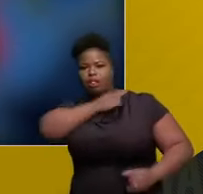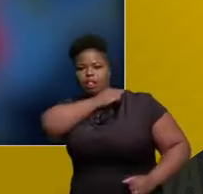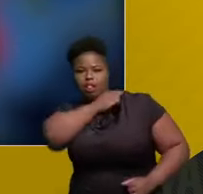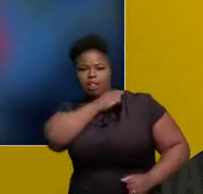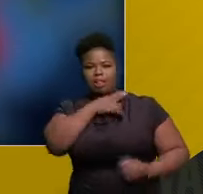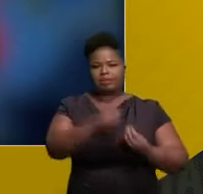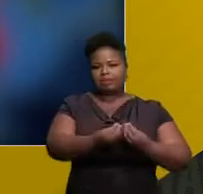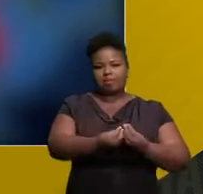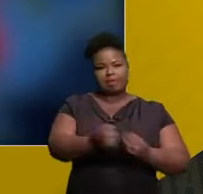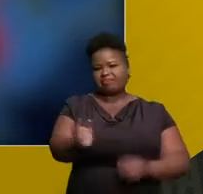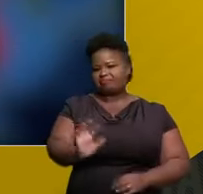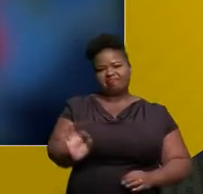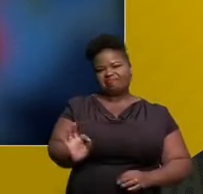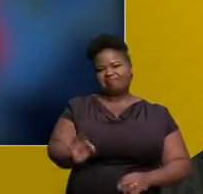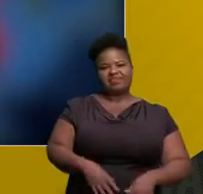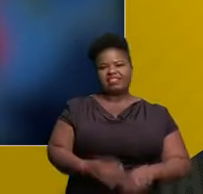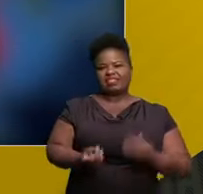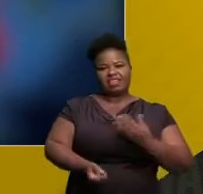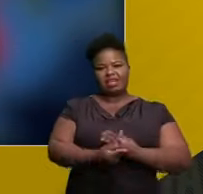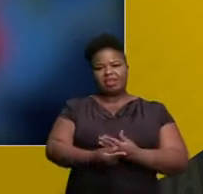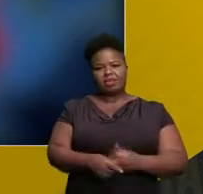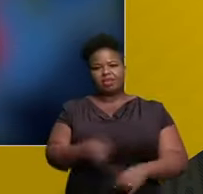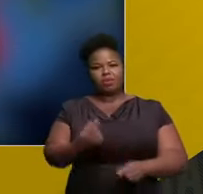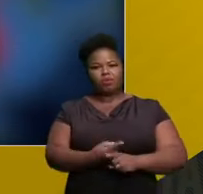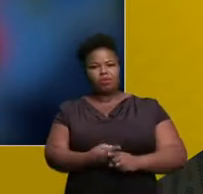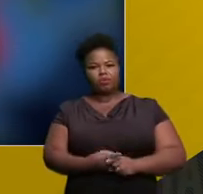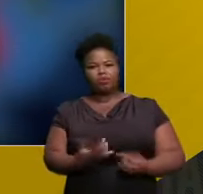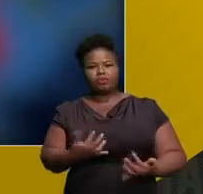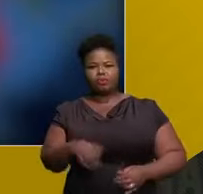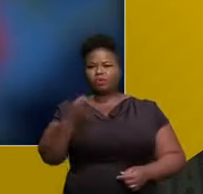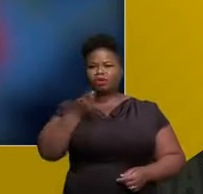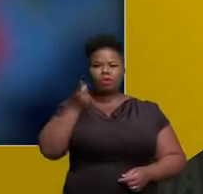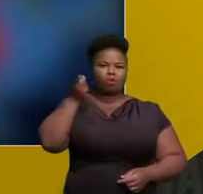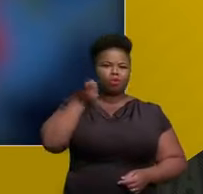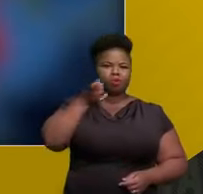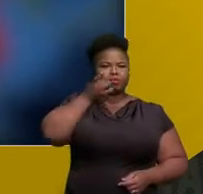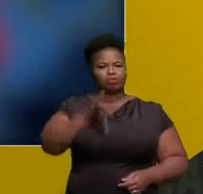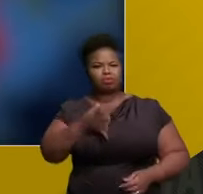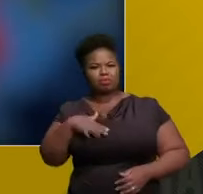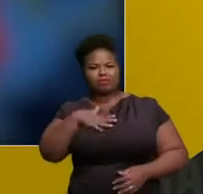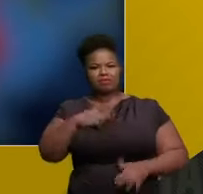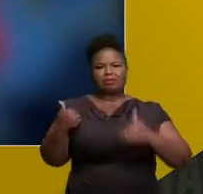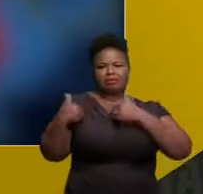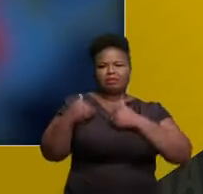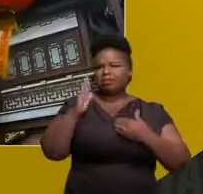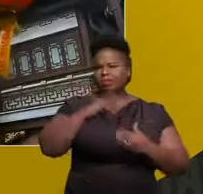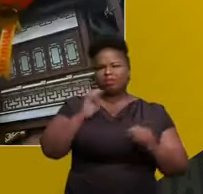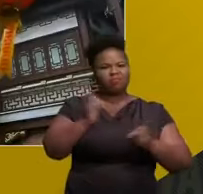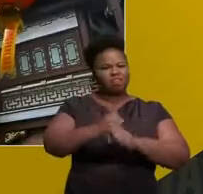or anything like that. Cat calling me names, making me feel unsafe.